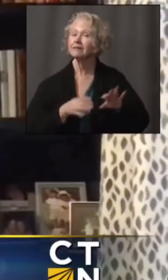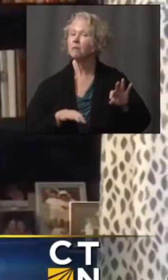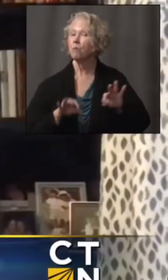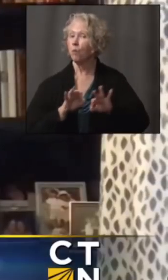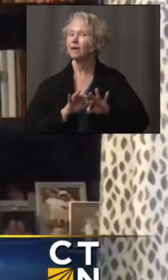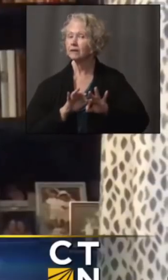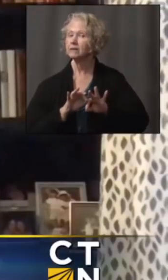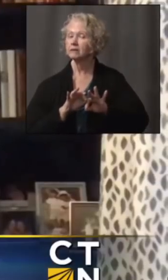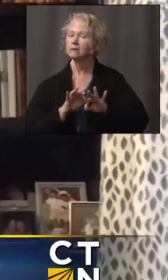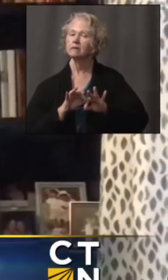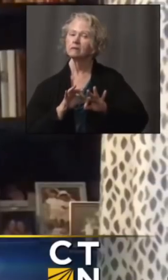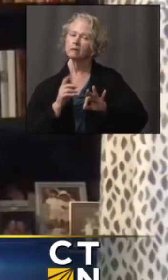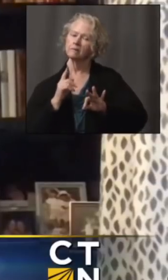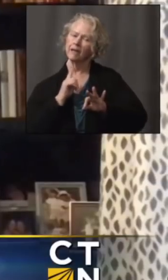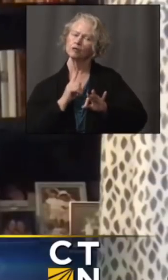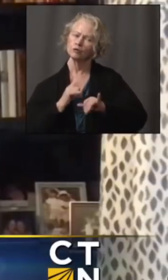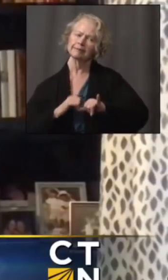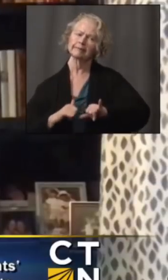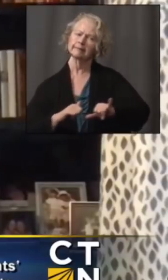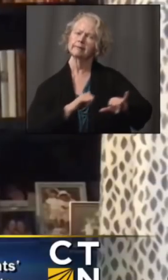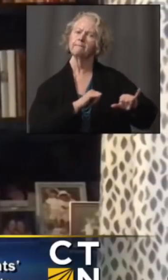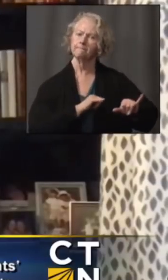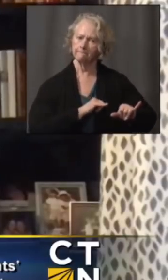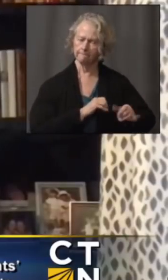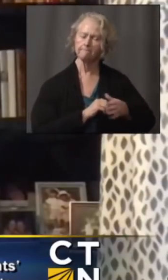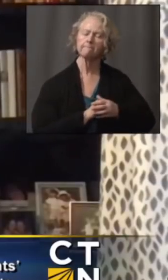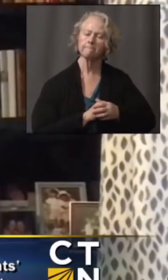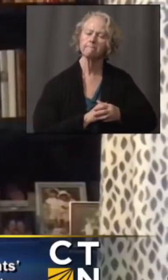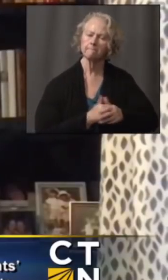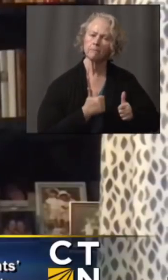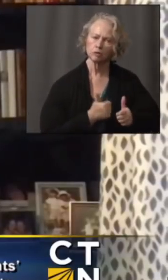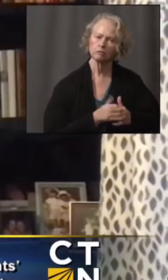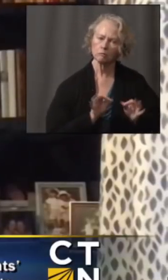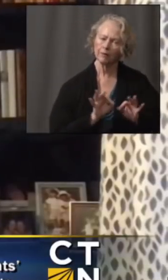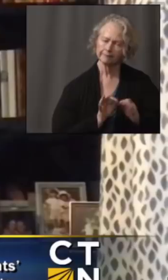in terms of getting everybody on this level playing field.